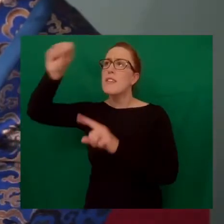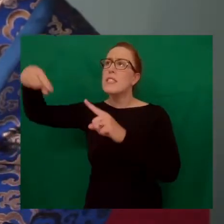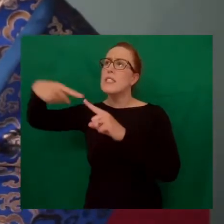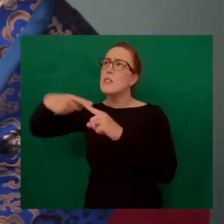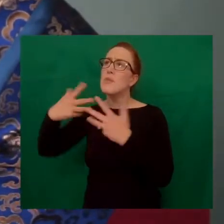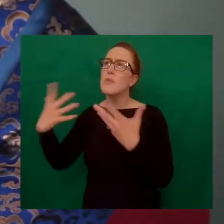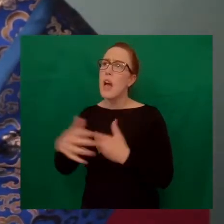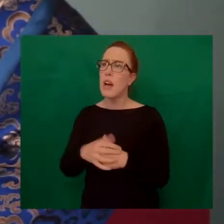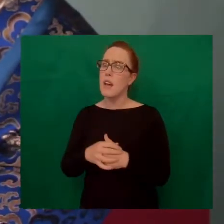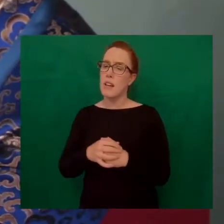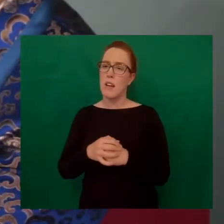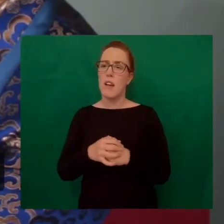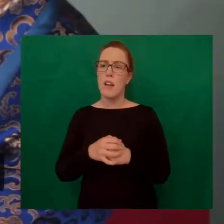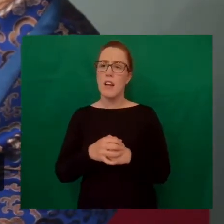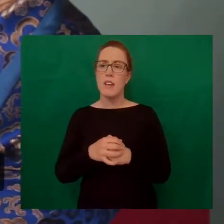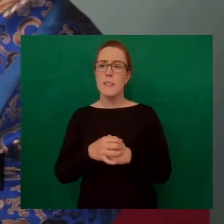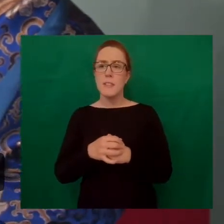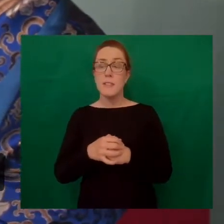Maddie?